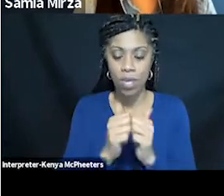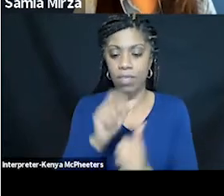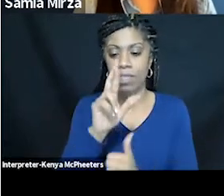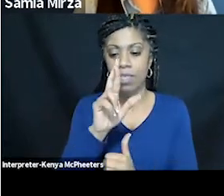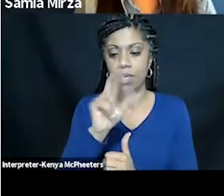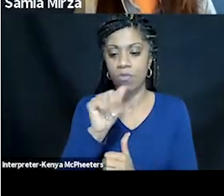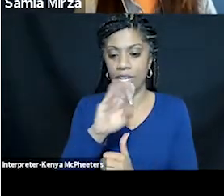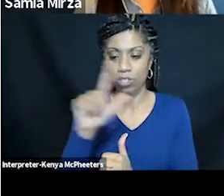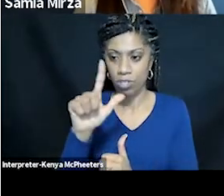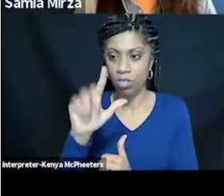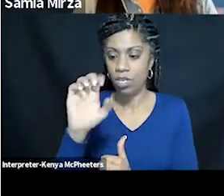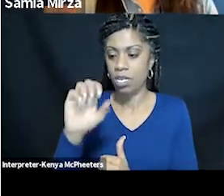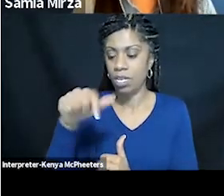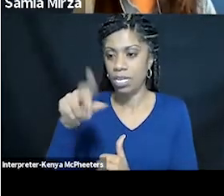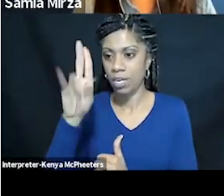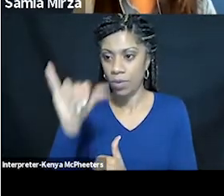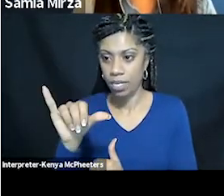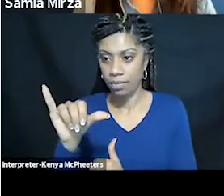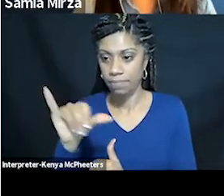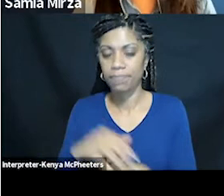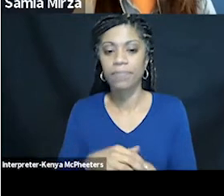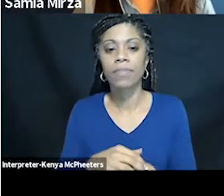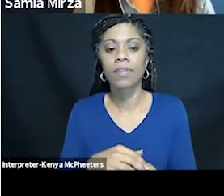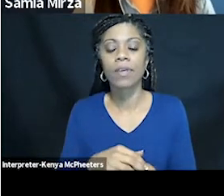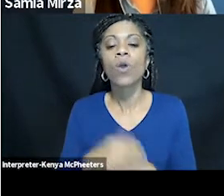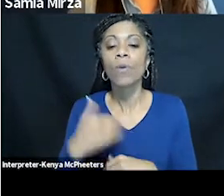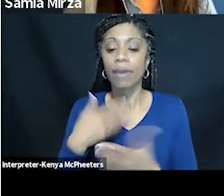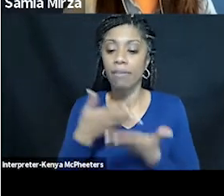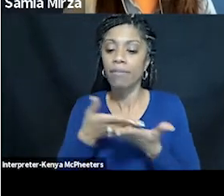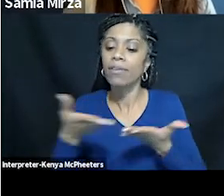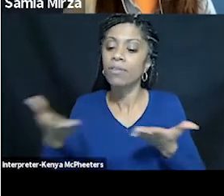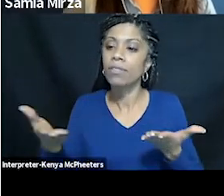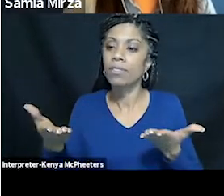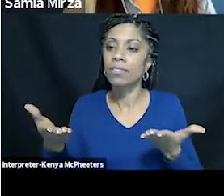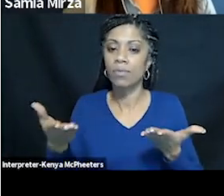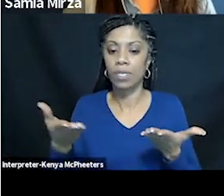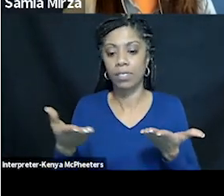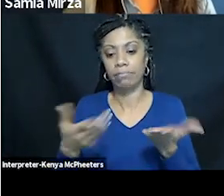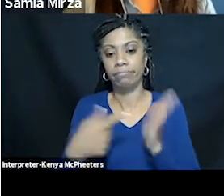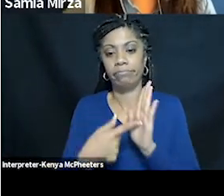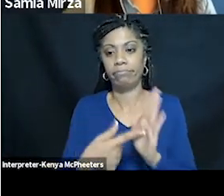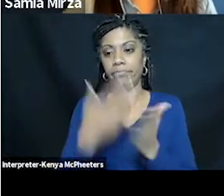through the resources that we've been able to bring together to support your efforts.